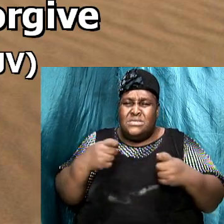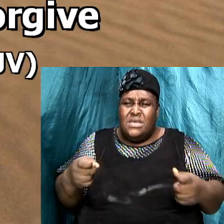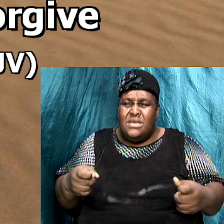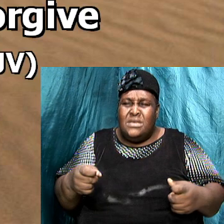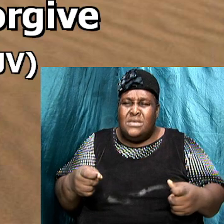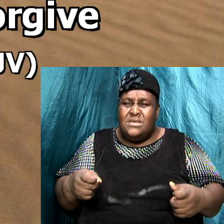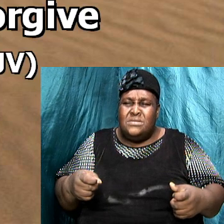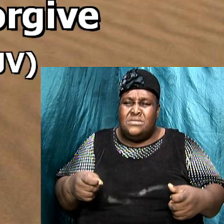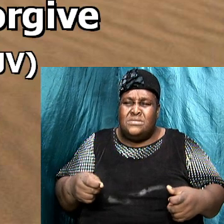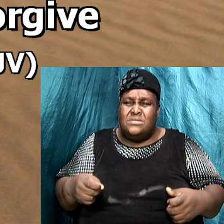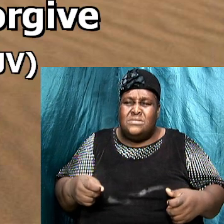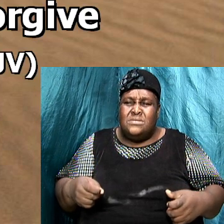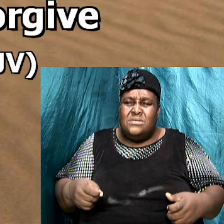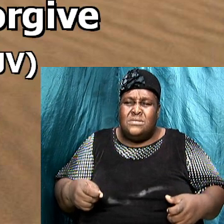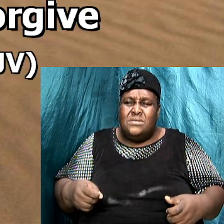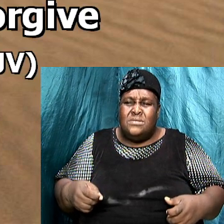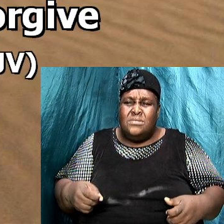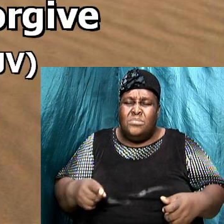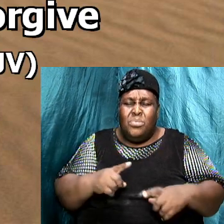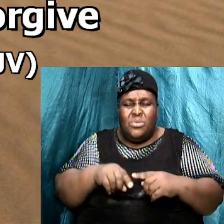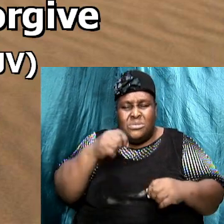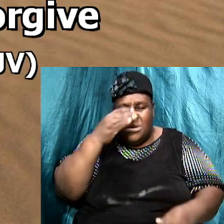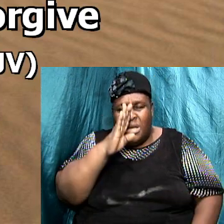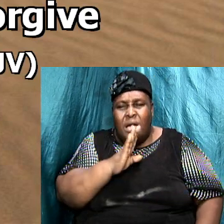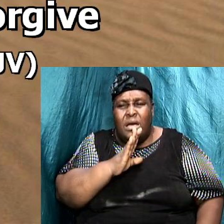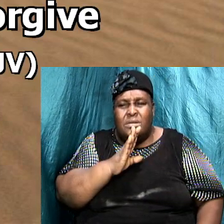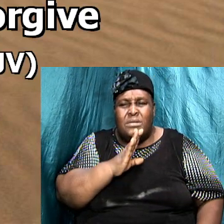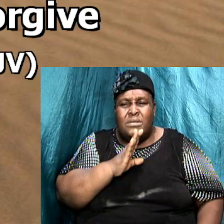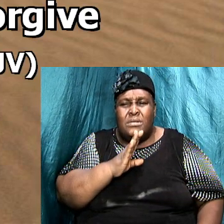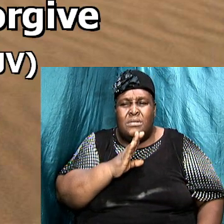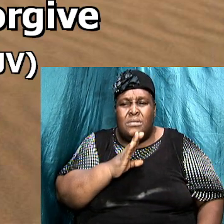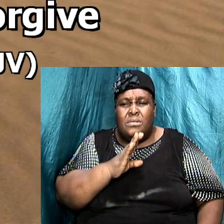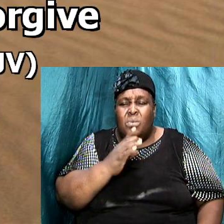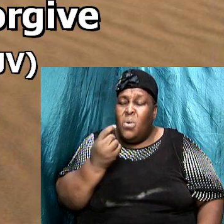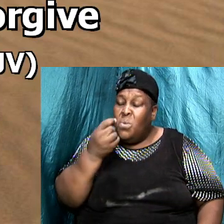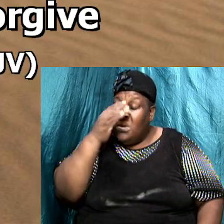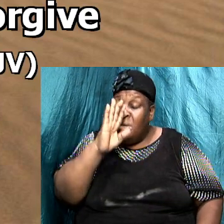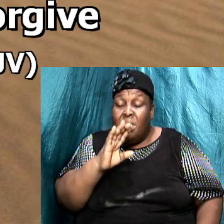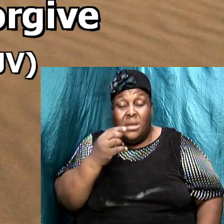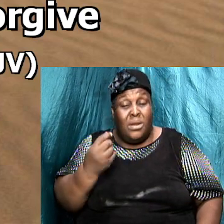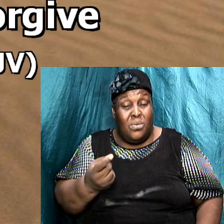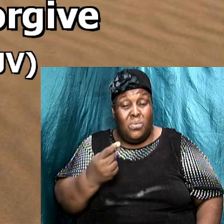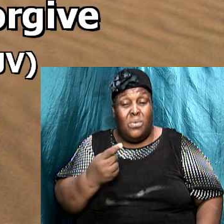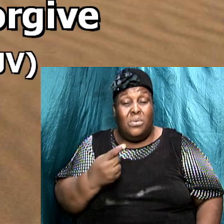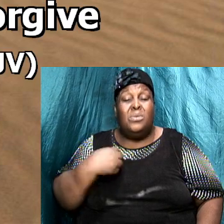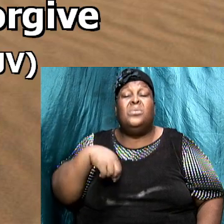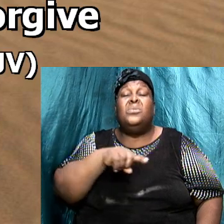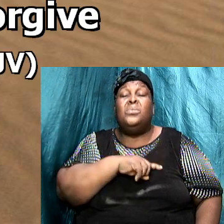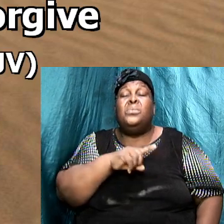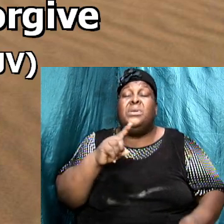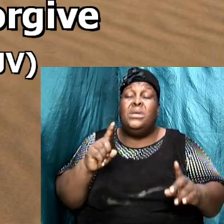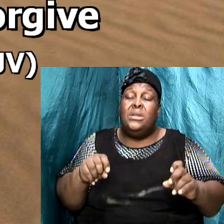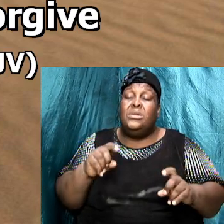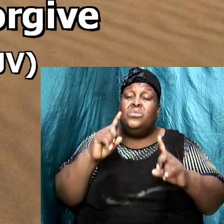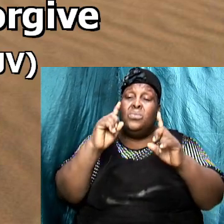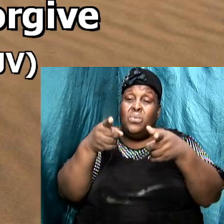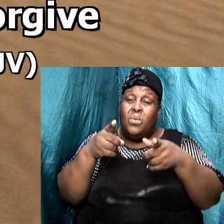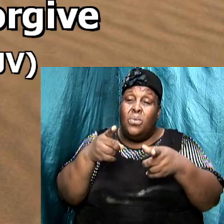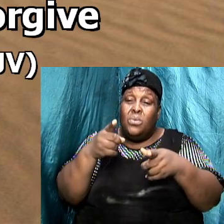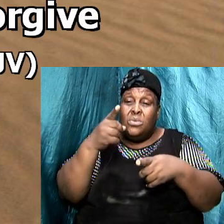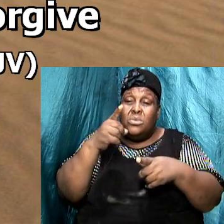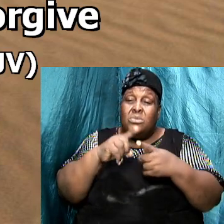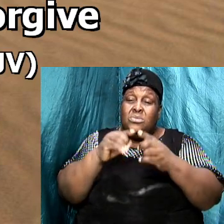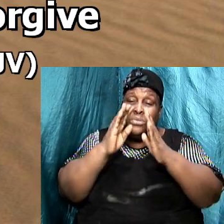that this was God before them. So look here, it is God alone that we need to go to ask for